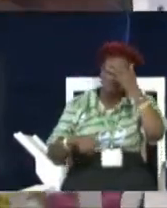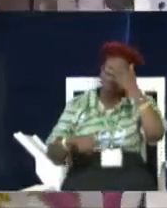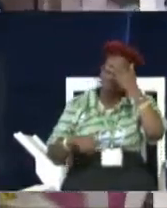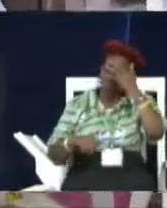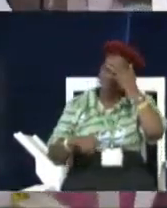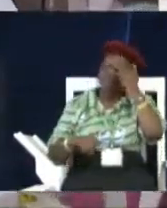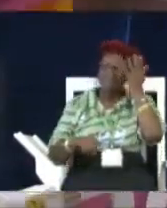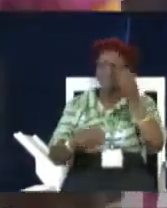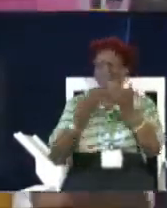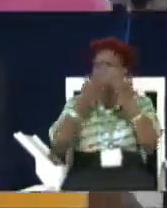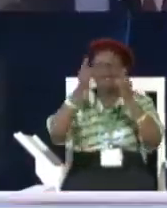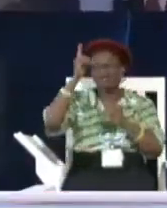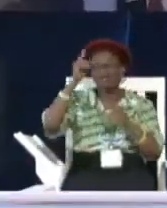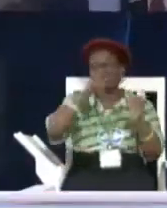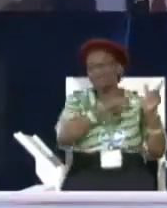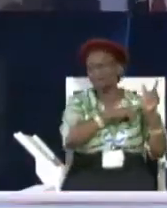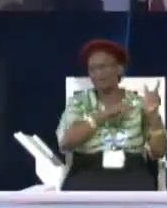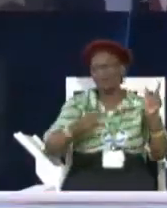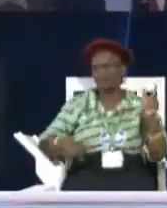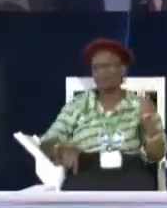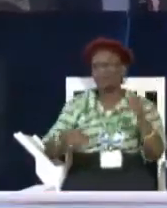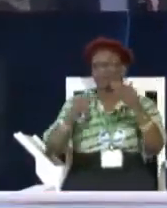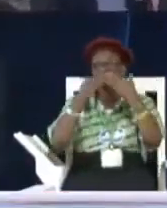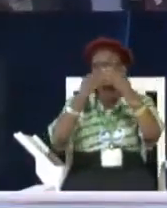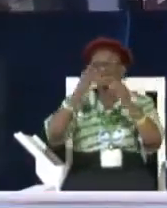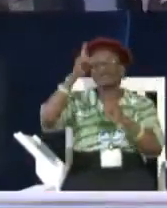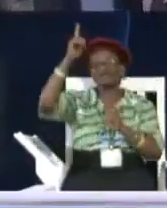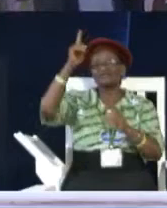Thank you, Lord. Thank you, Lord.